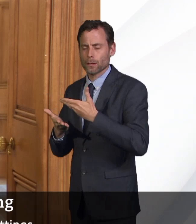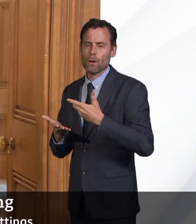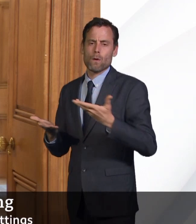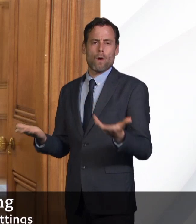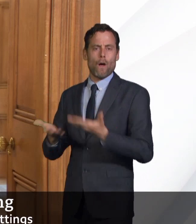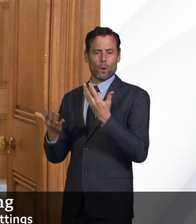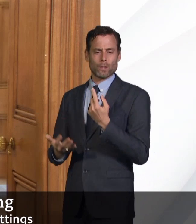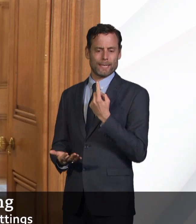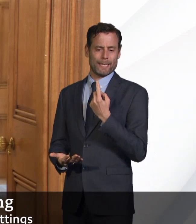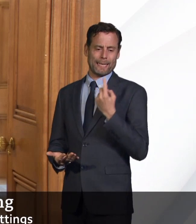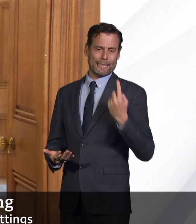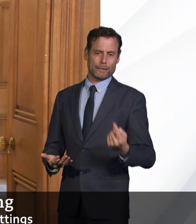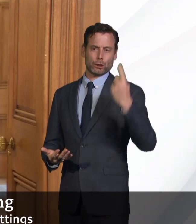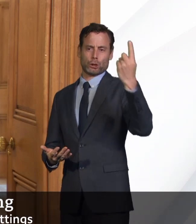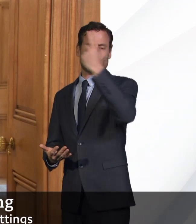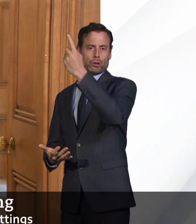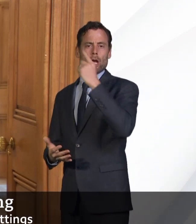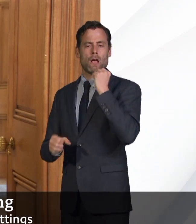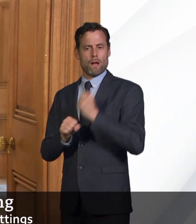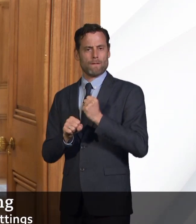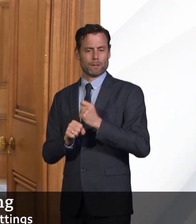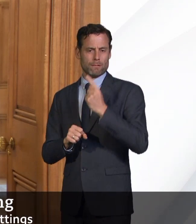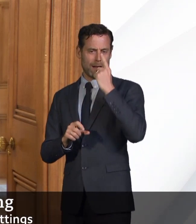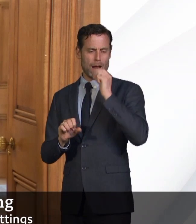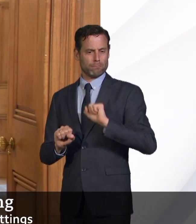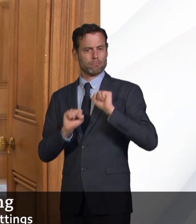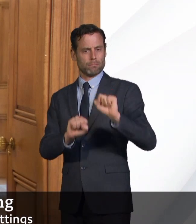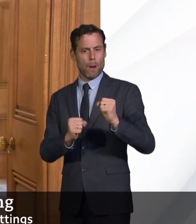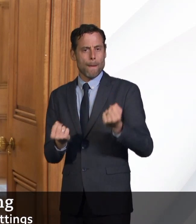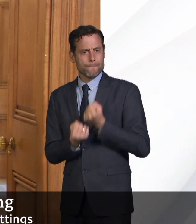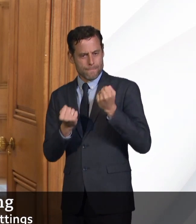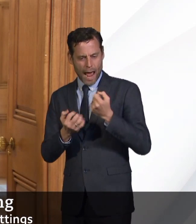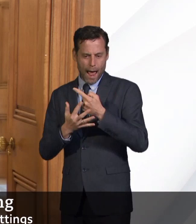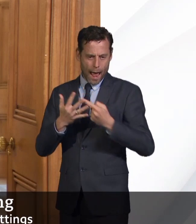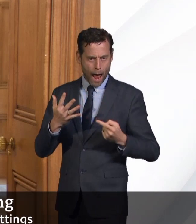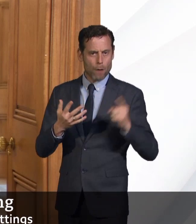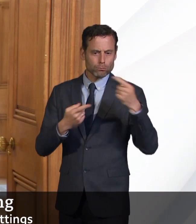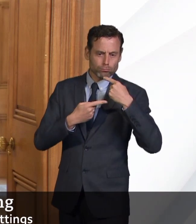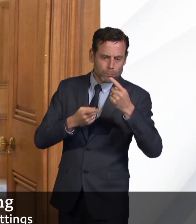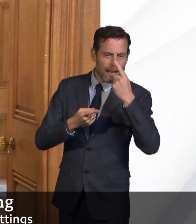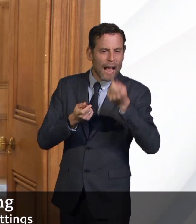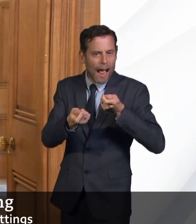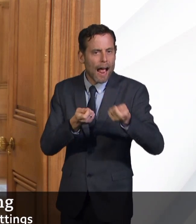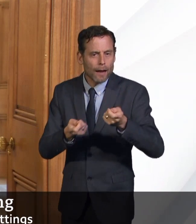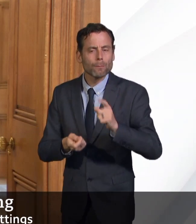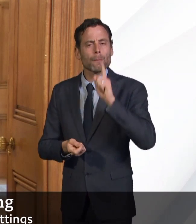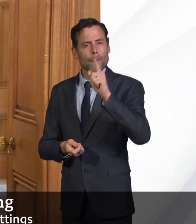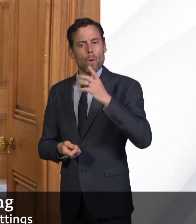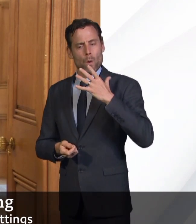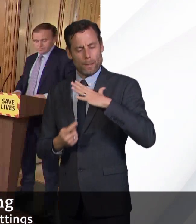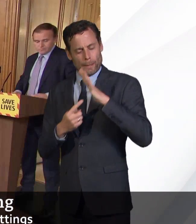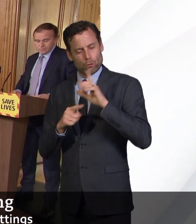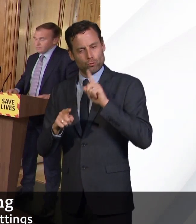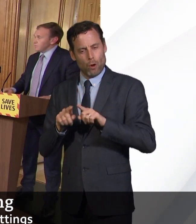slightly different approaches, as far as possible, we are all working together to try to have a broadly similar UK approach.